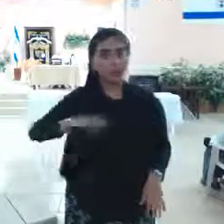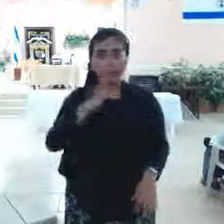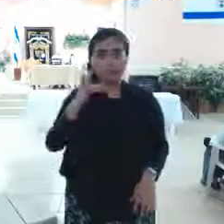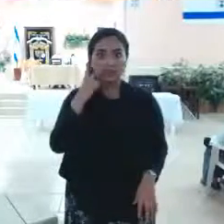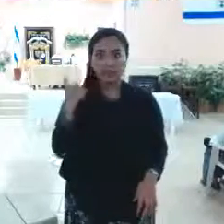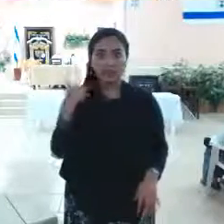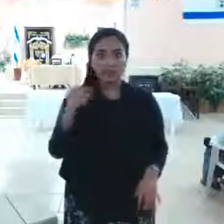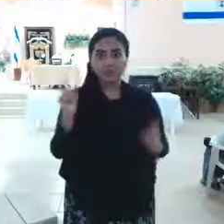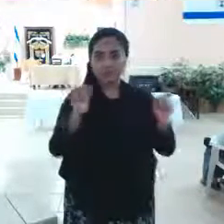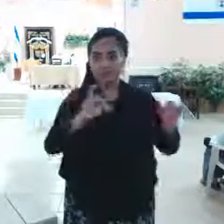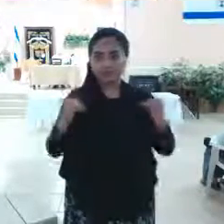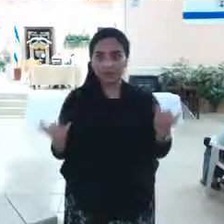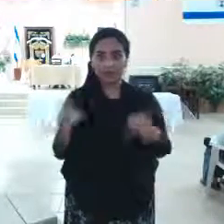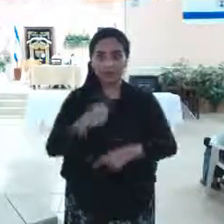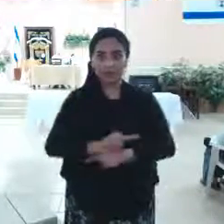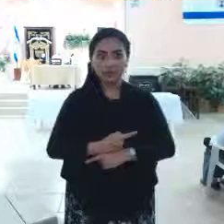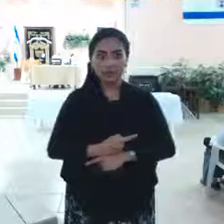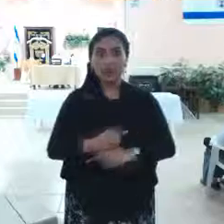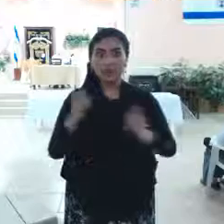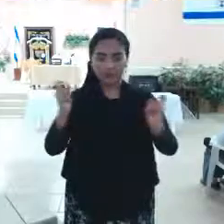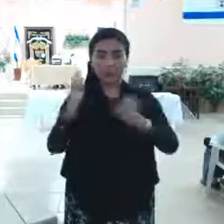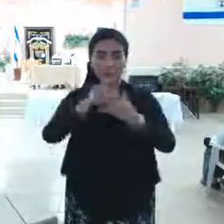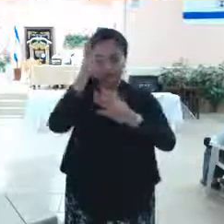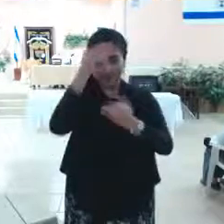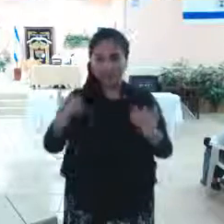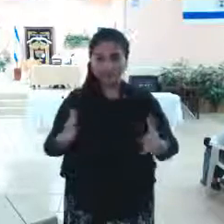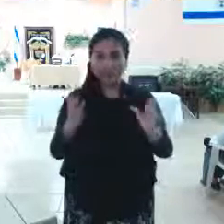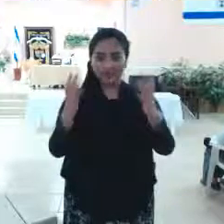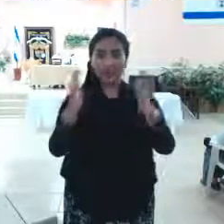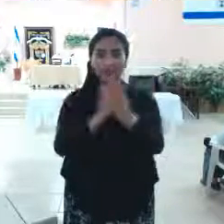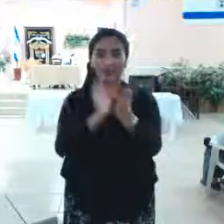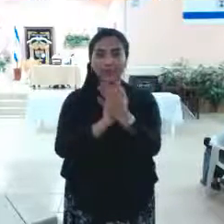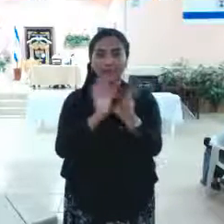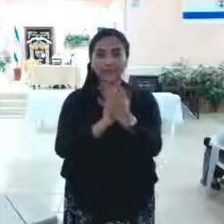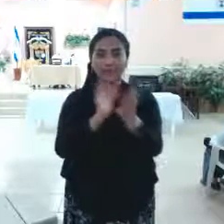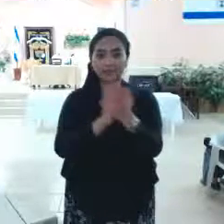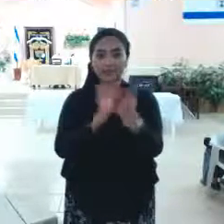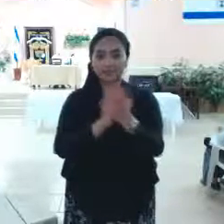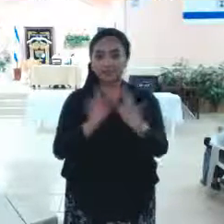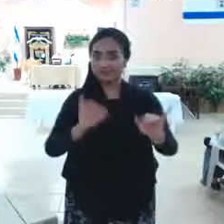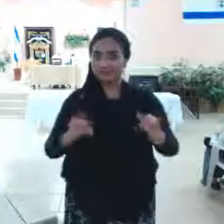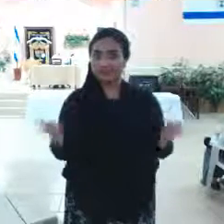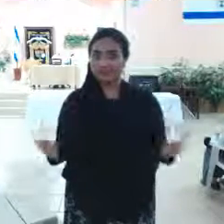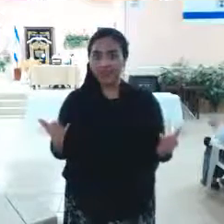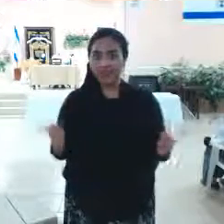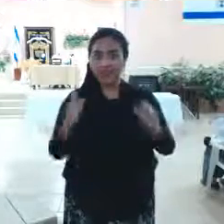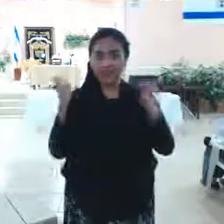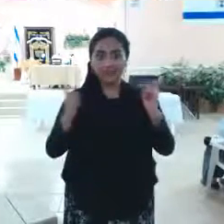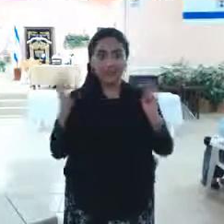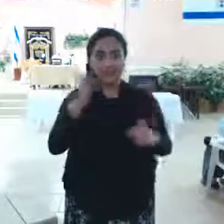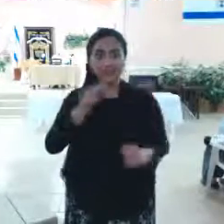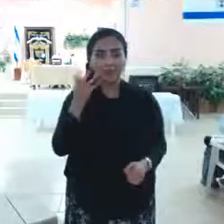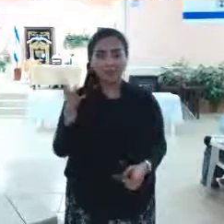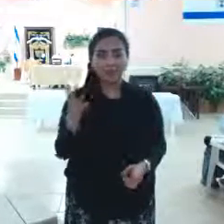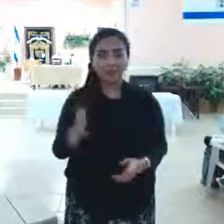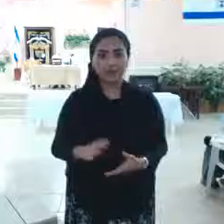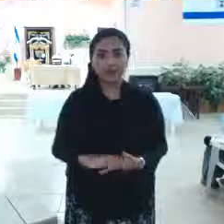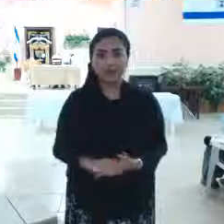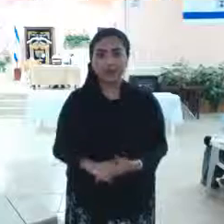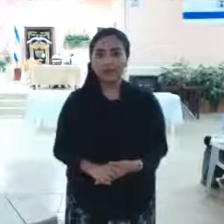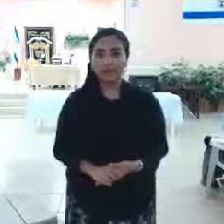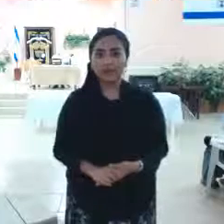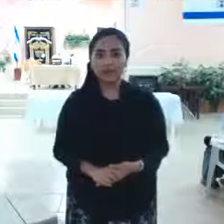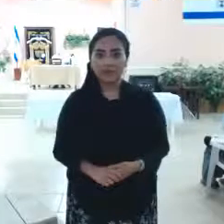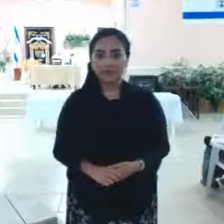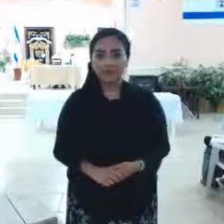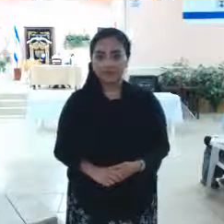there's never been a feast like this. Like this. Like this. Like this one. It's never been a